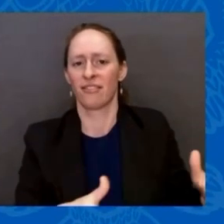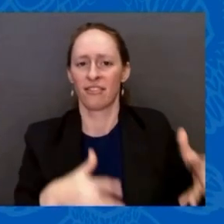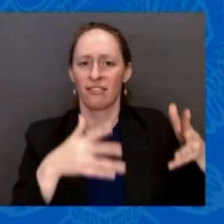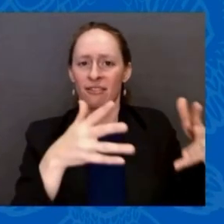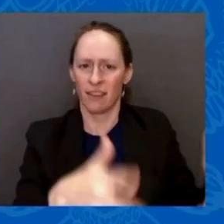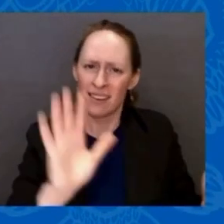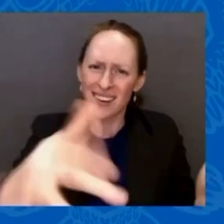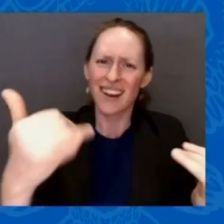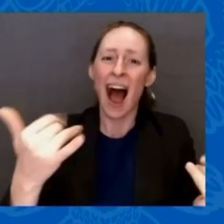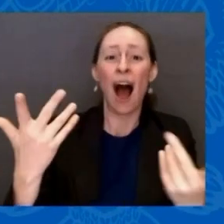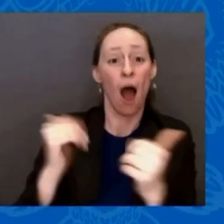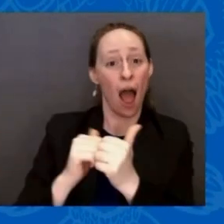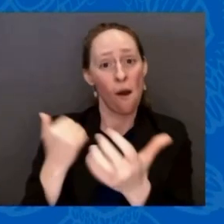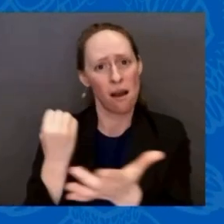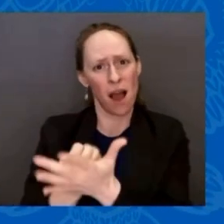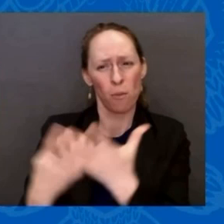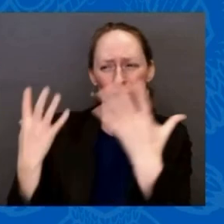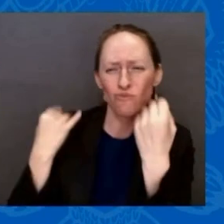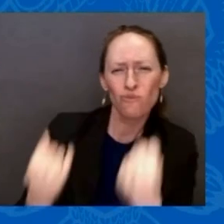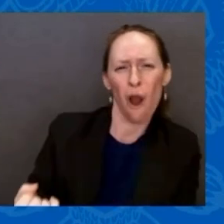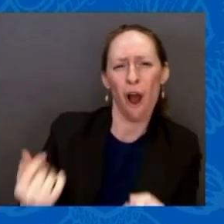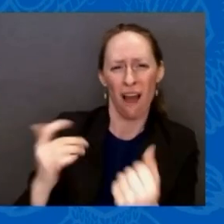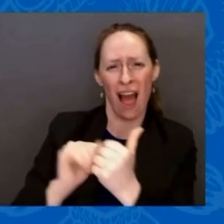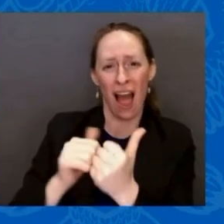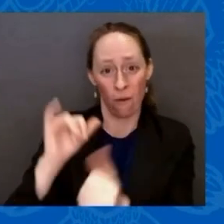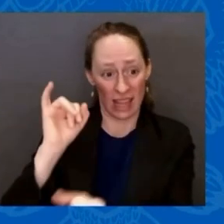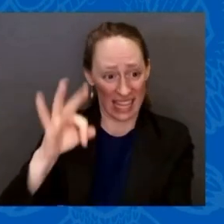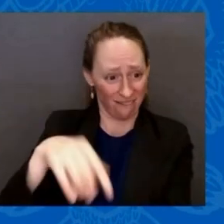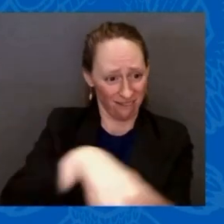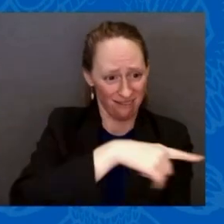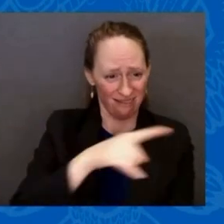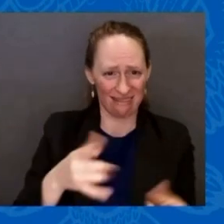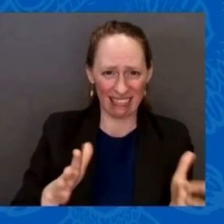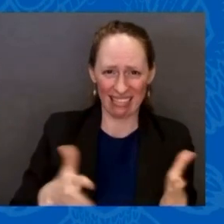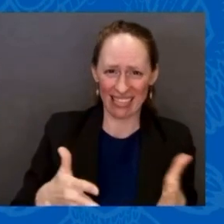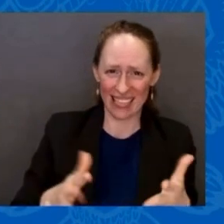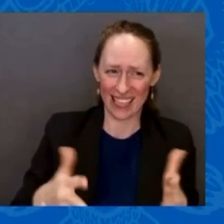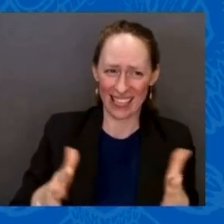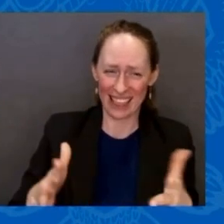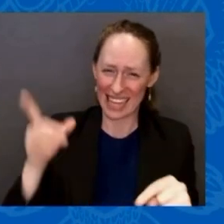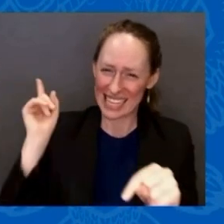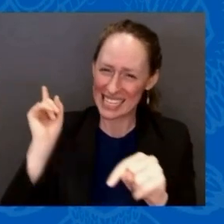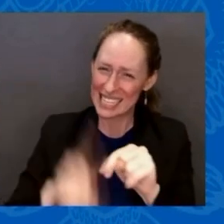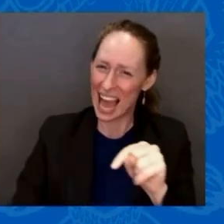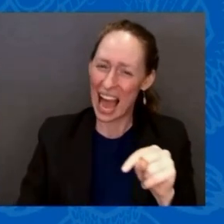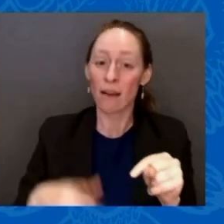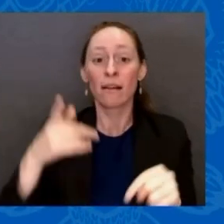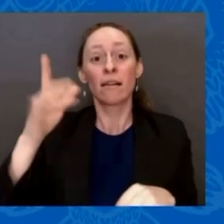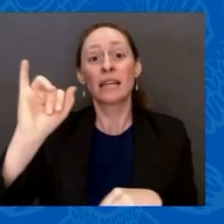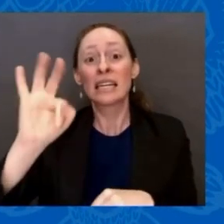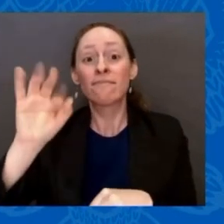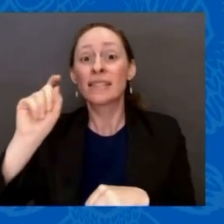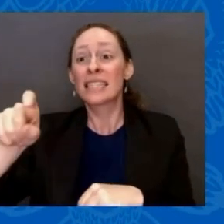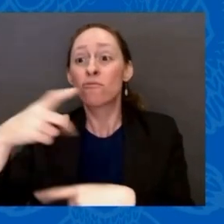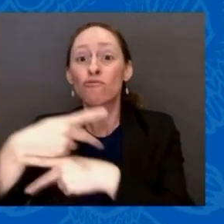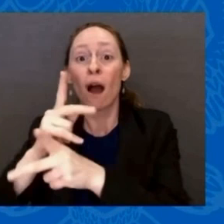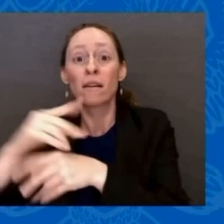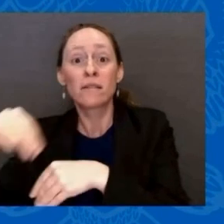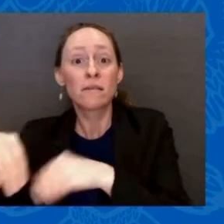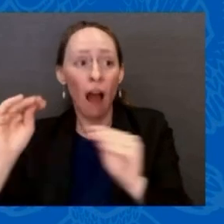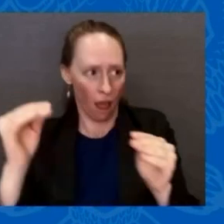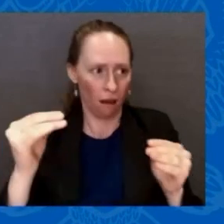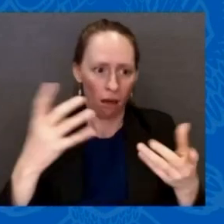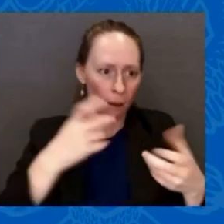best infrastructure in the world? How do you get product from one place to another? I was out in Pittsburgh recently, the city of bridges.